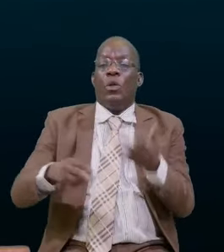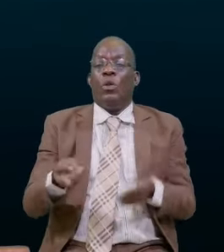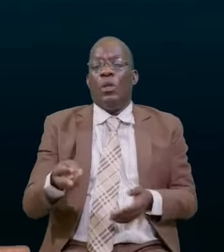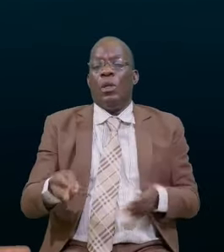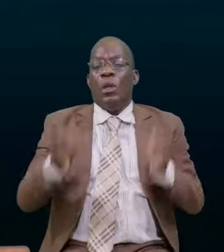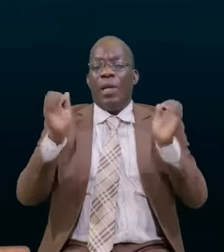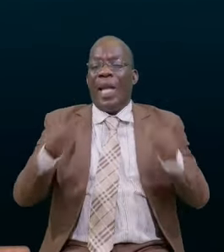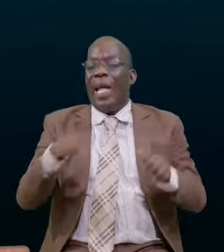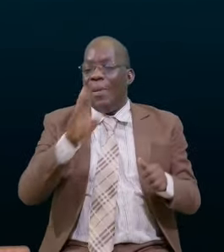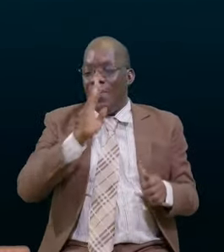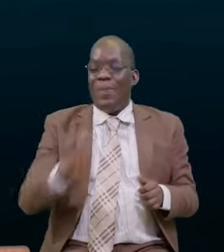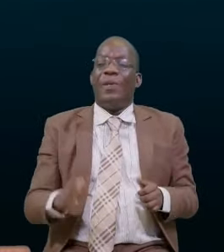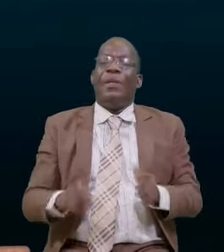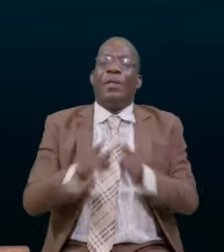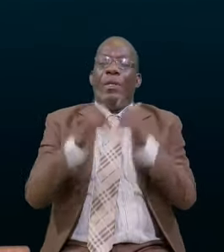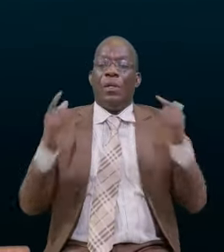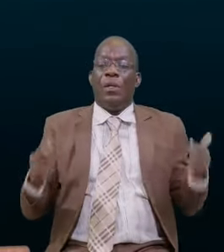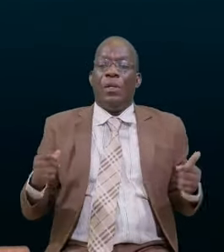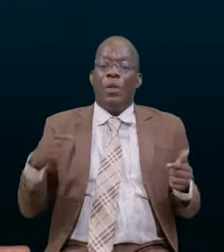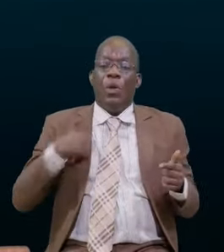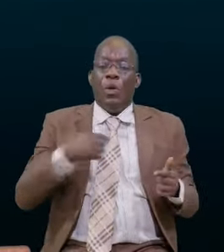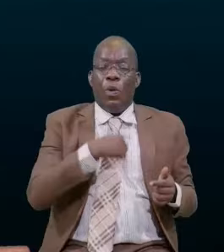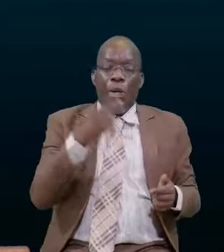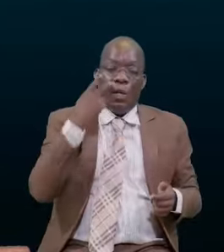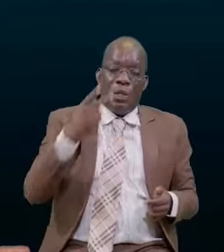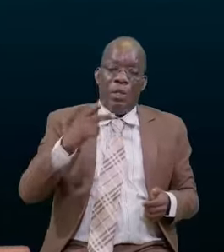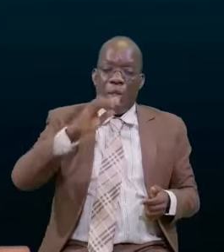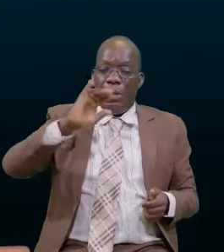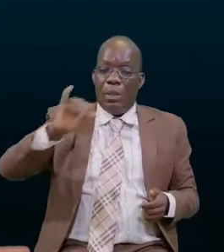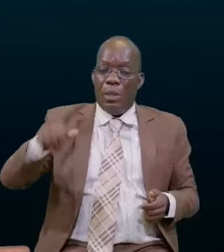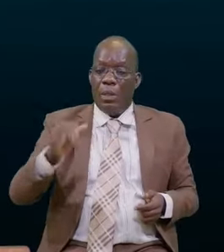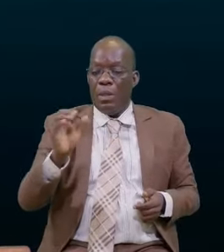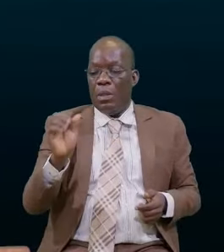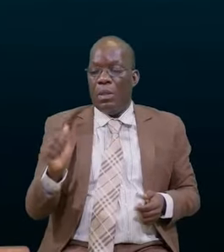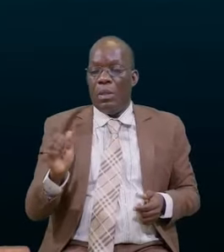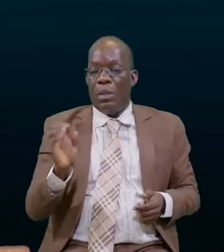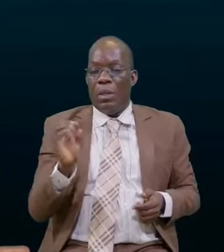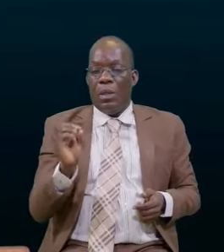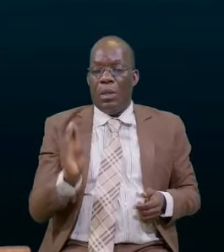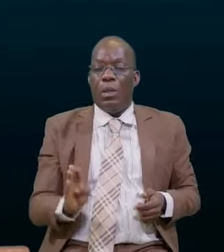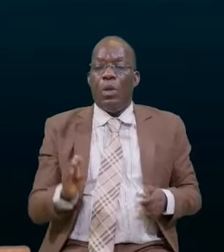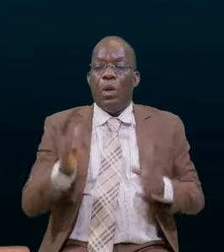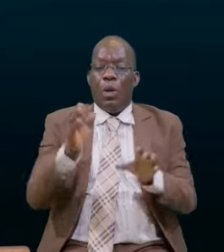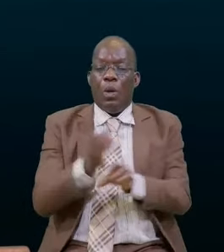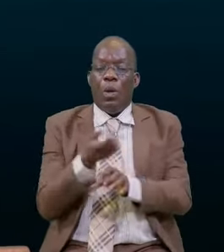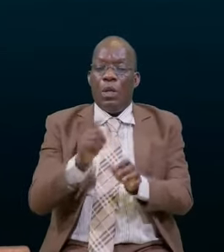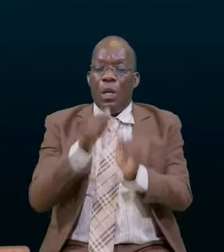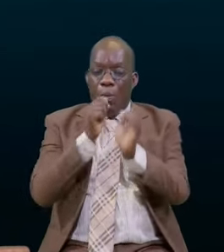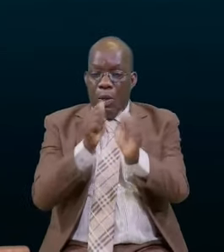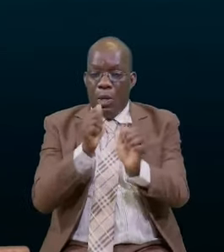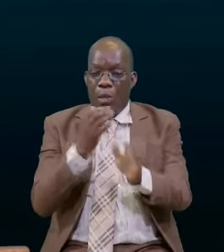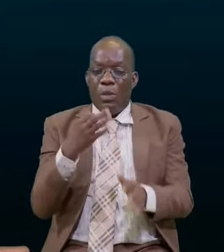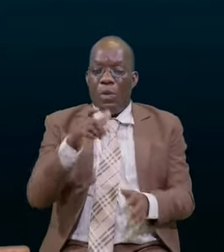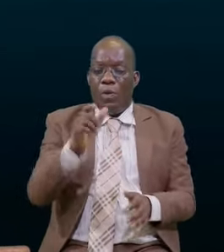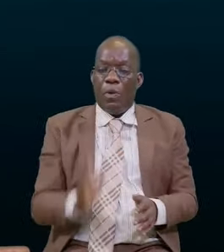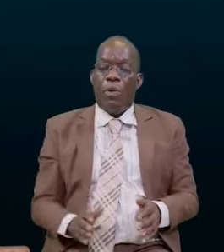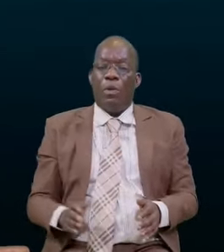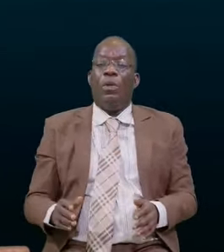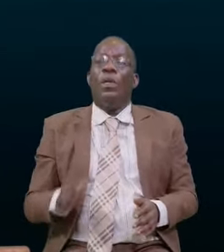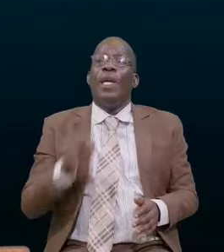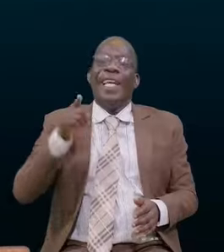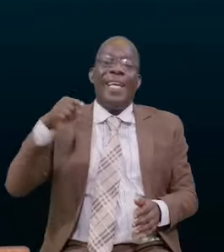people say well but Jacob he was also got he got the blessing of God eventually though he told lies yes he told